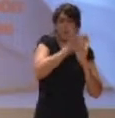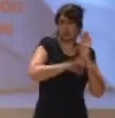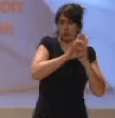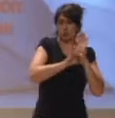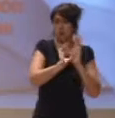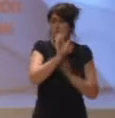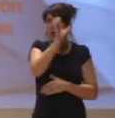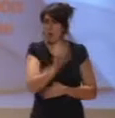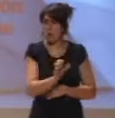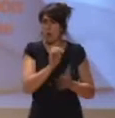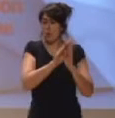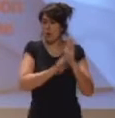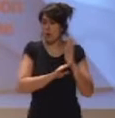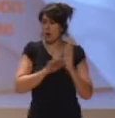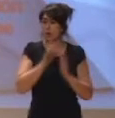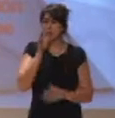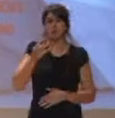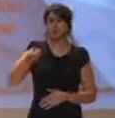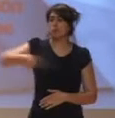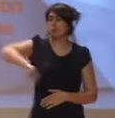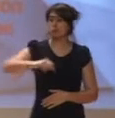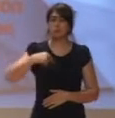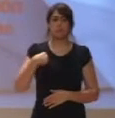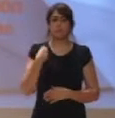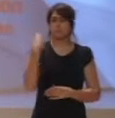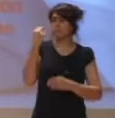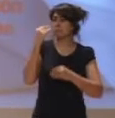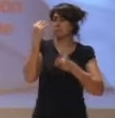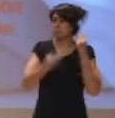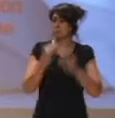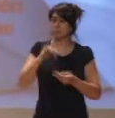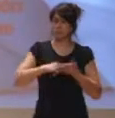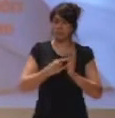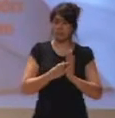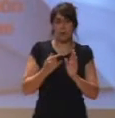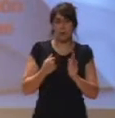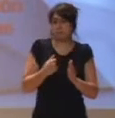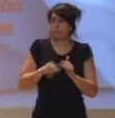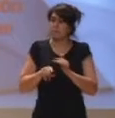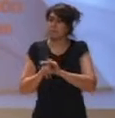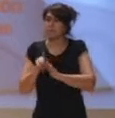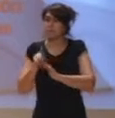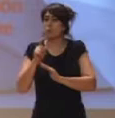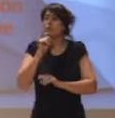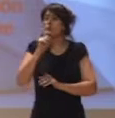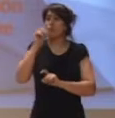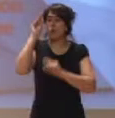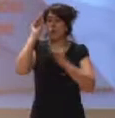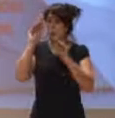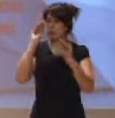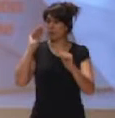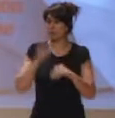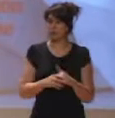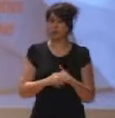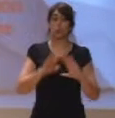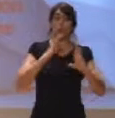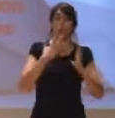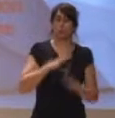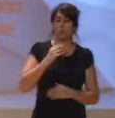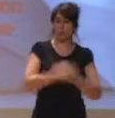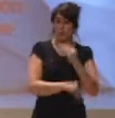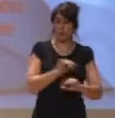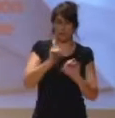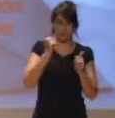the hardware and software. What options do you foresee for the development of